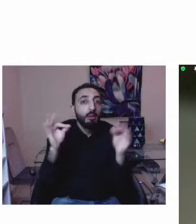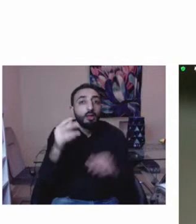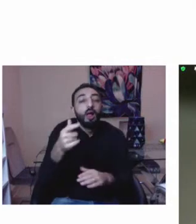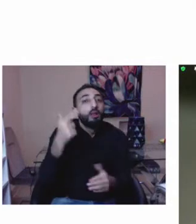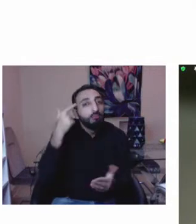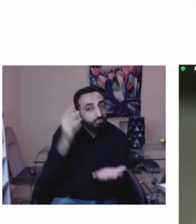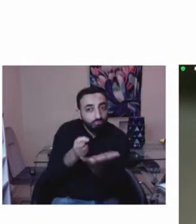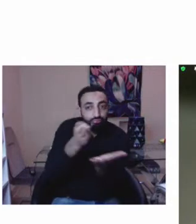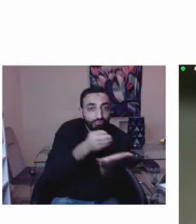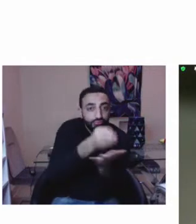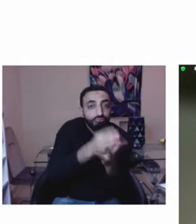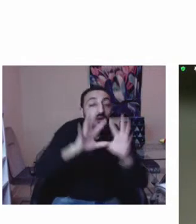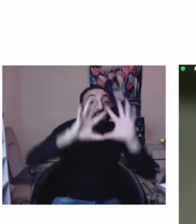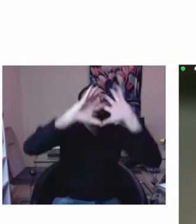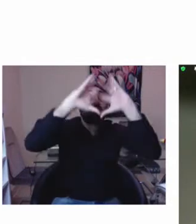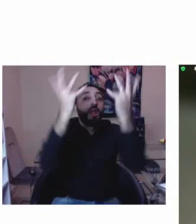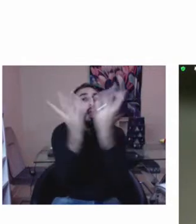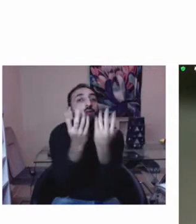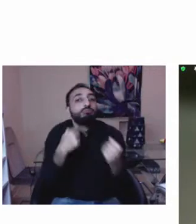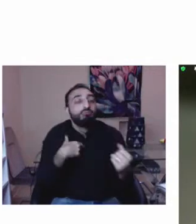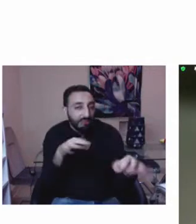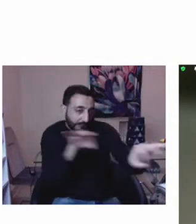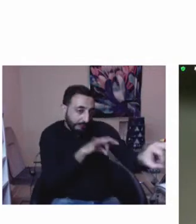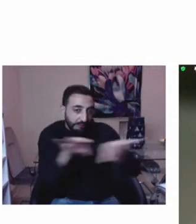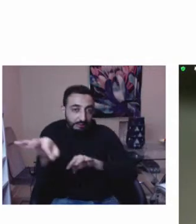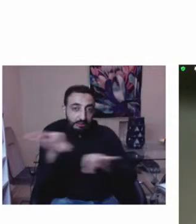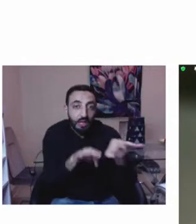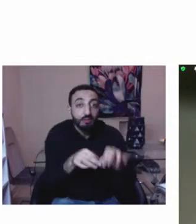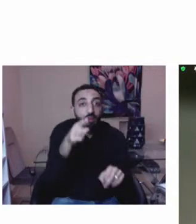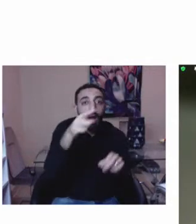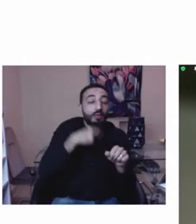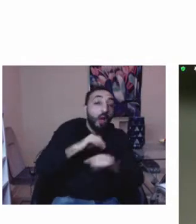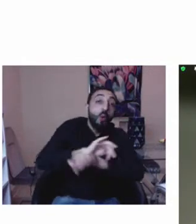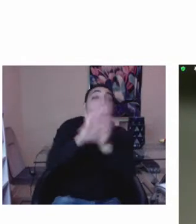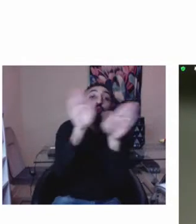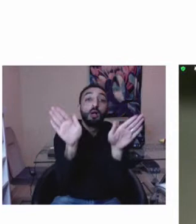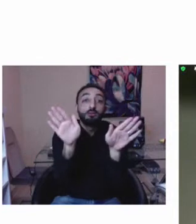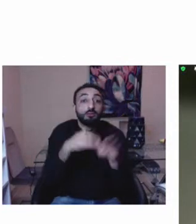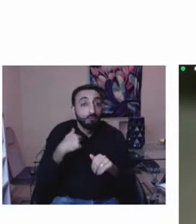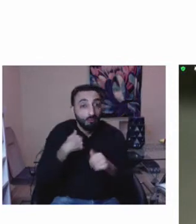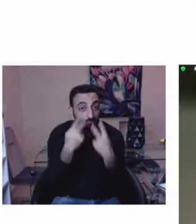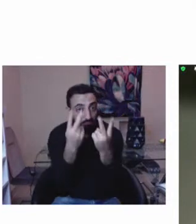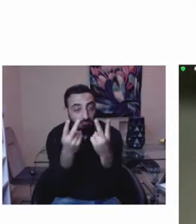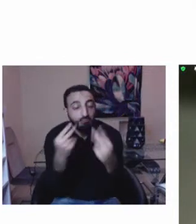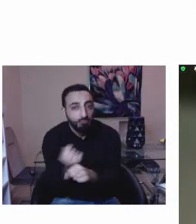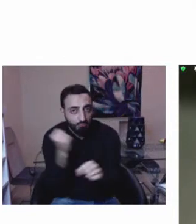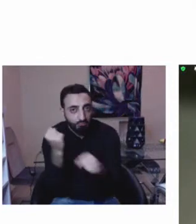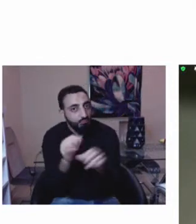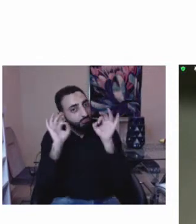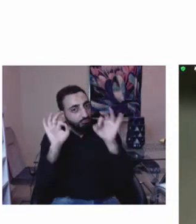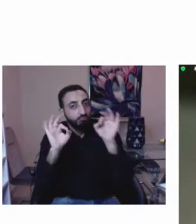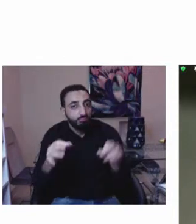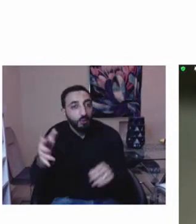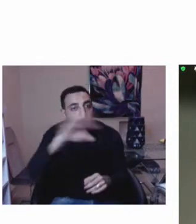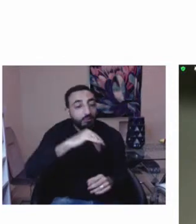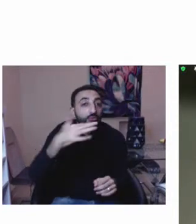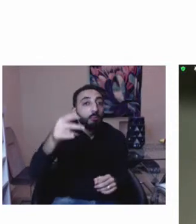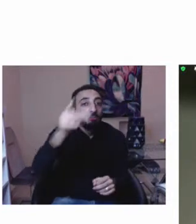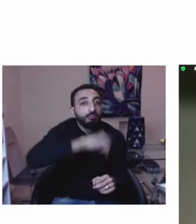done by young peacebuilders. So this type of YPS coalitions can have collective